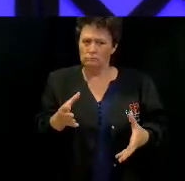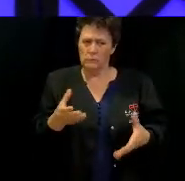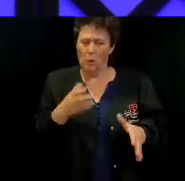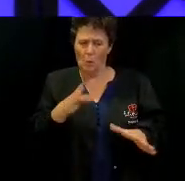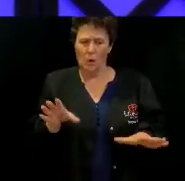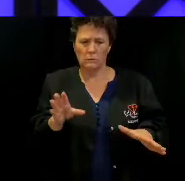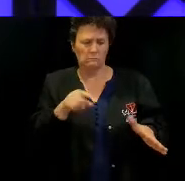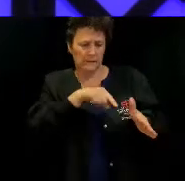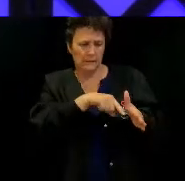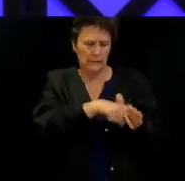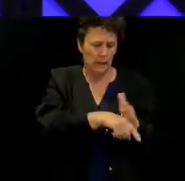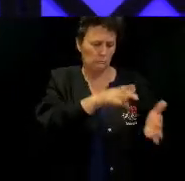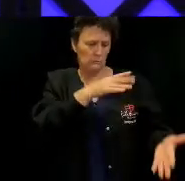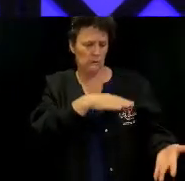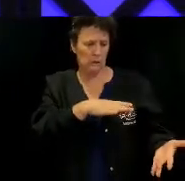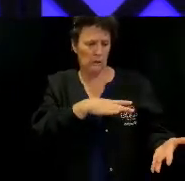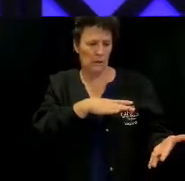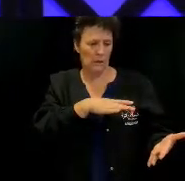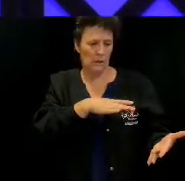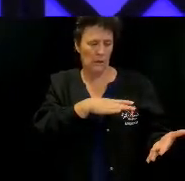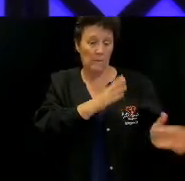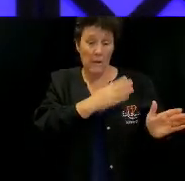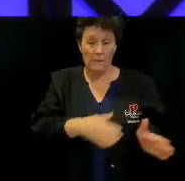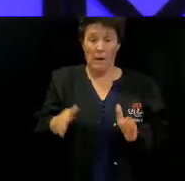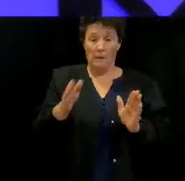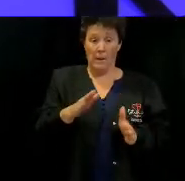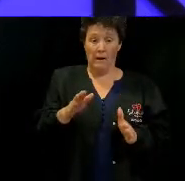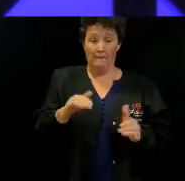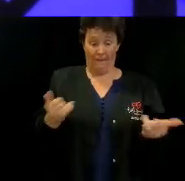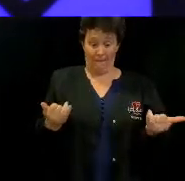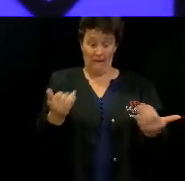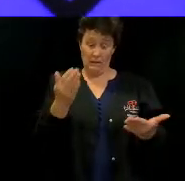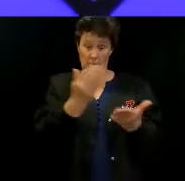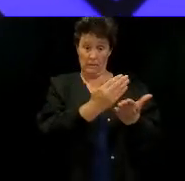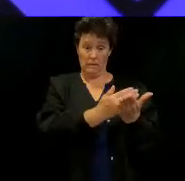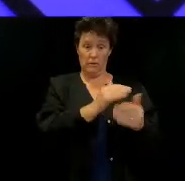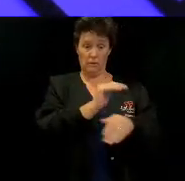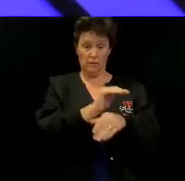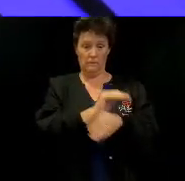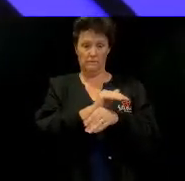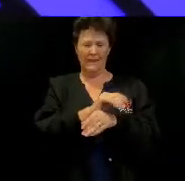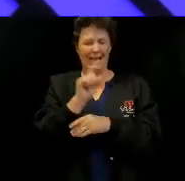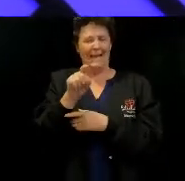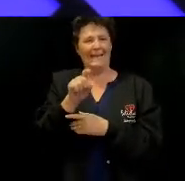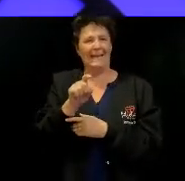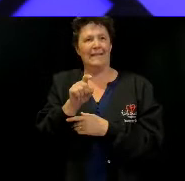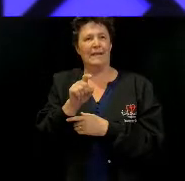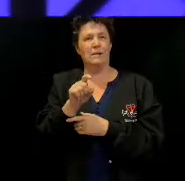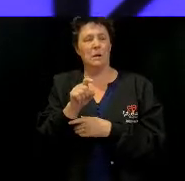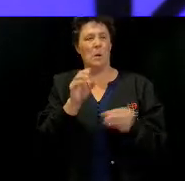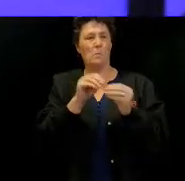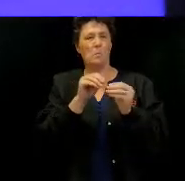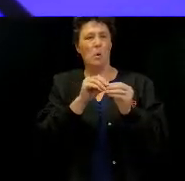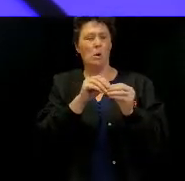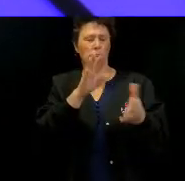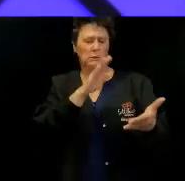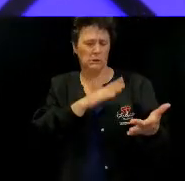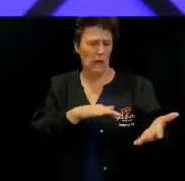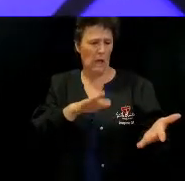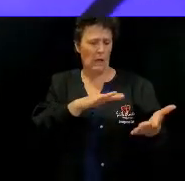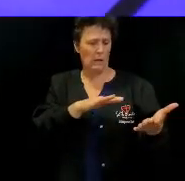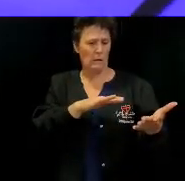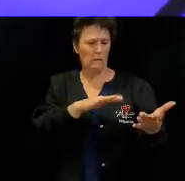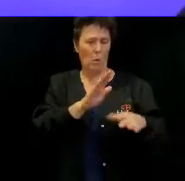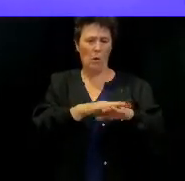to prepare for this message, I really felt like that I need to do a more in-depth study of this on Sunday